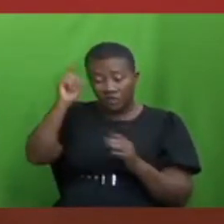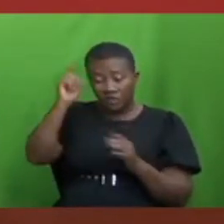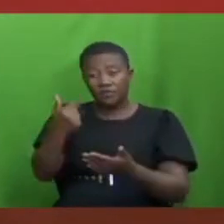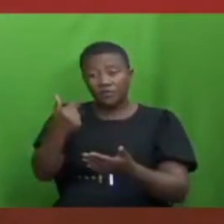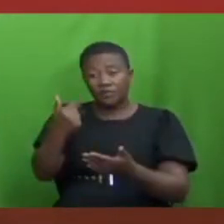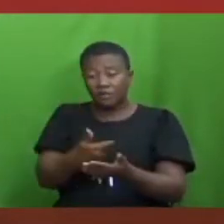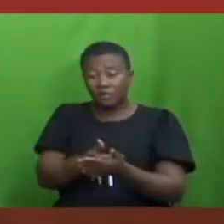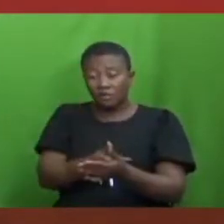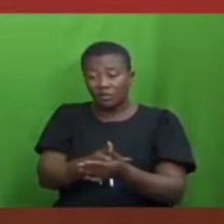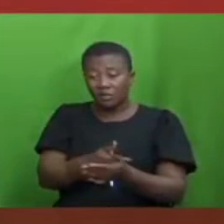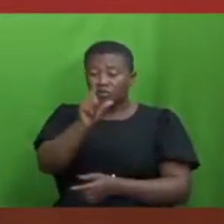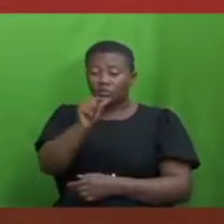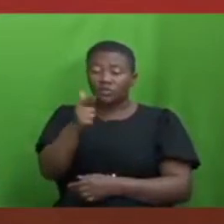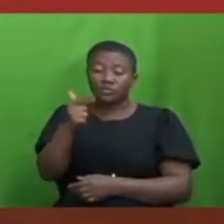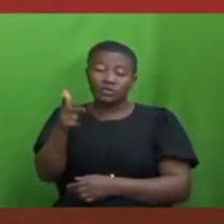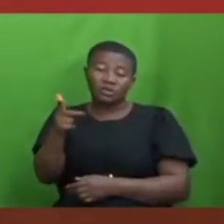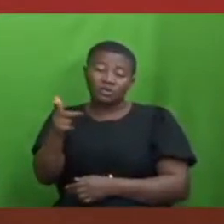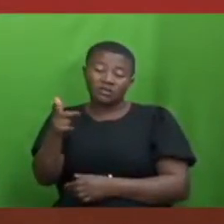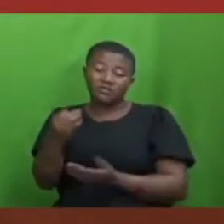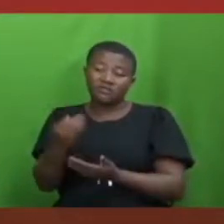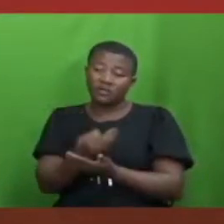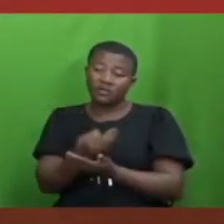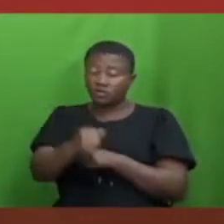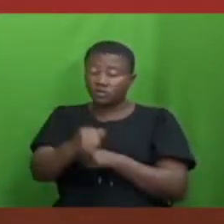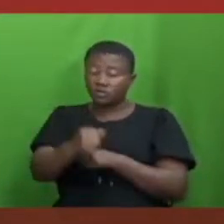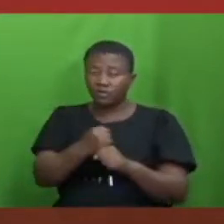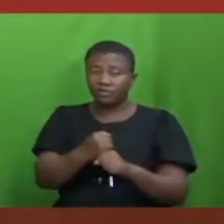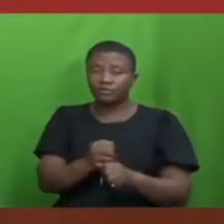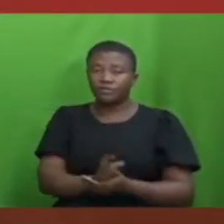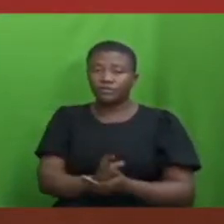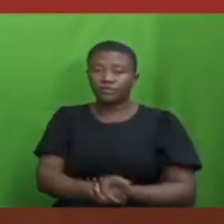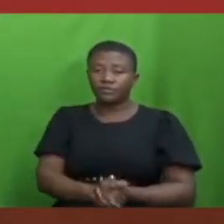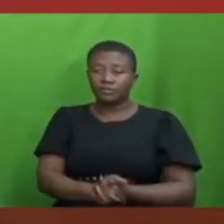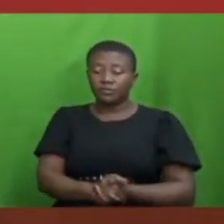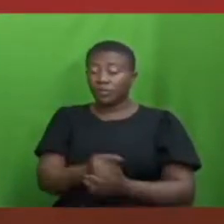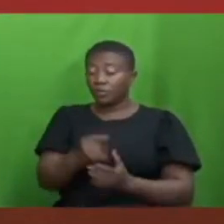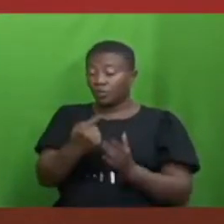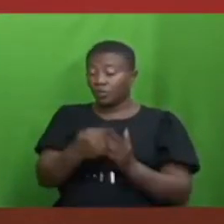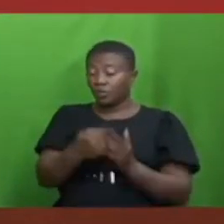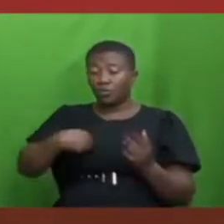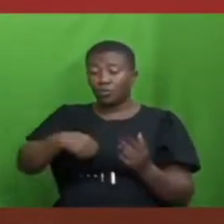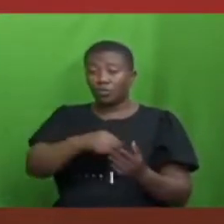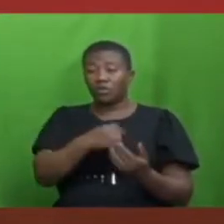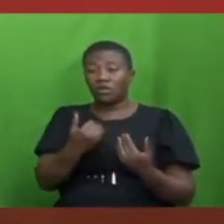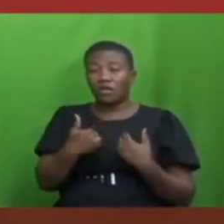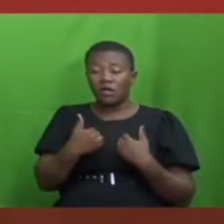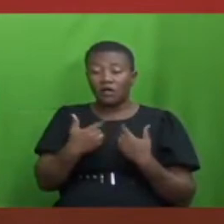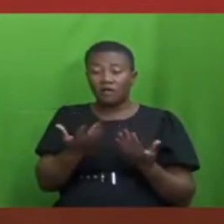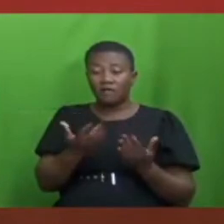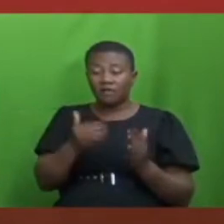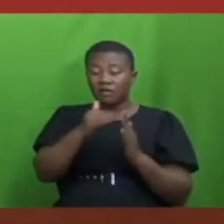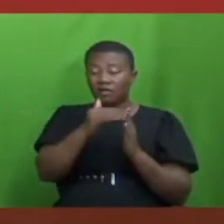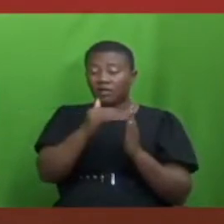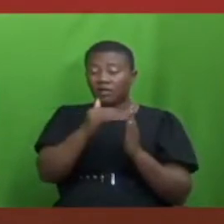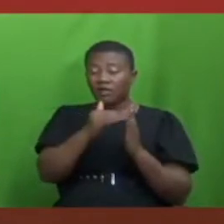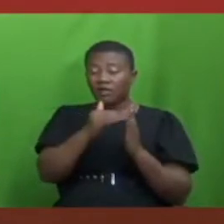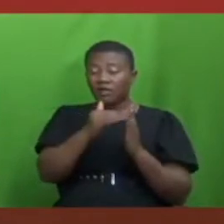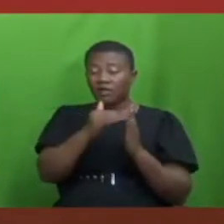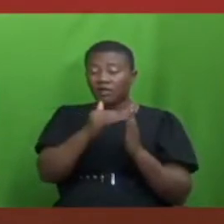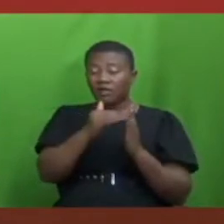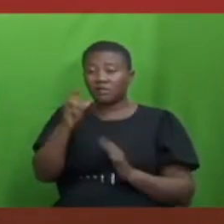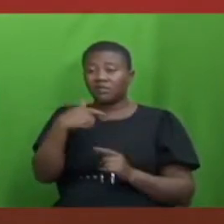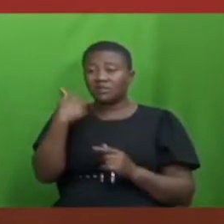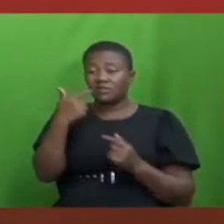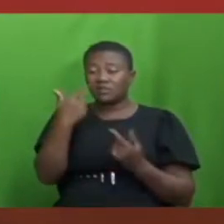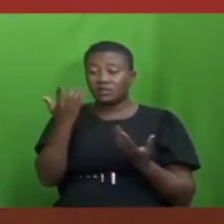the 2023 financial year. What we have is item 6, which says statement.